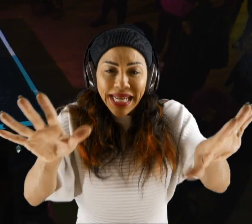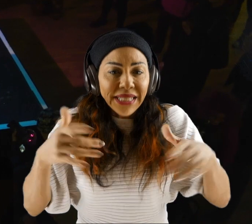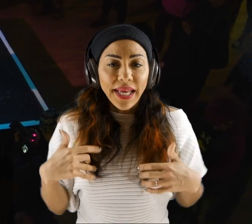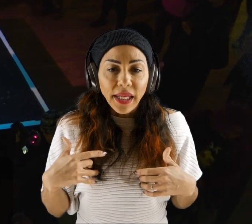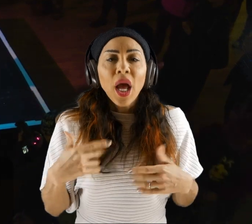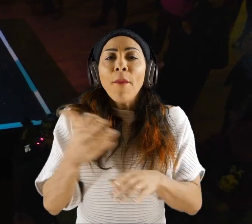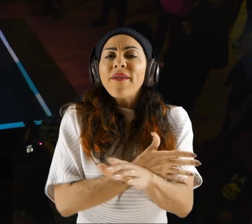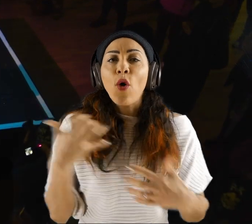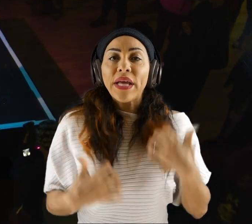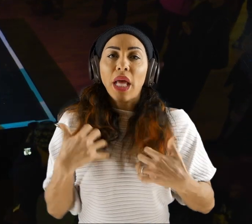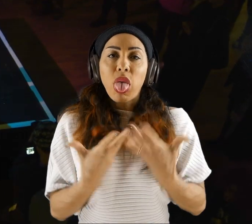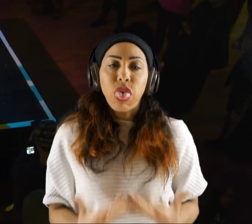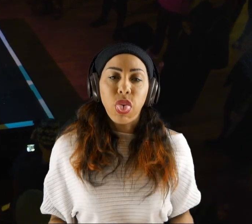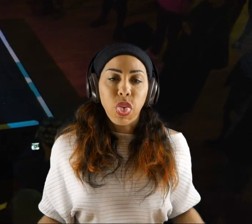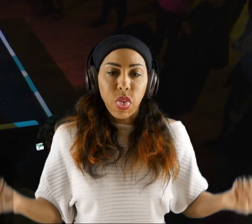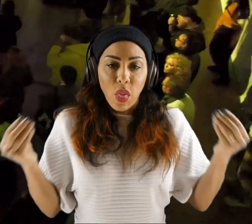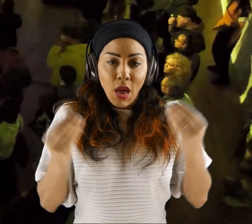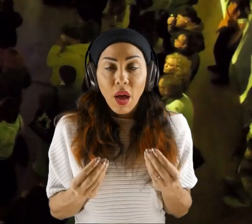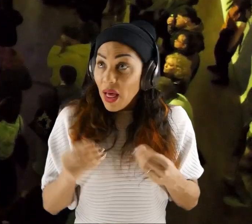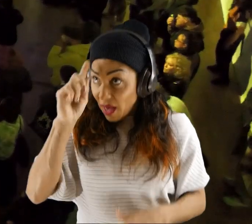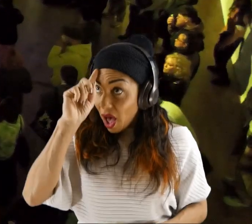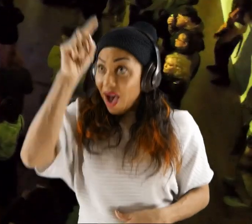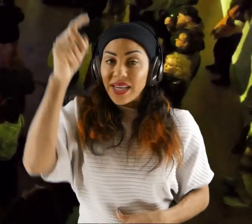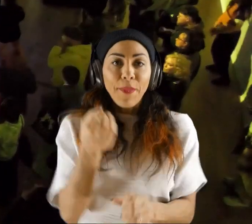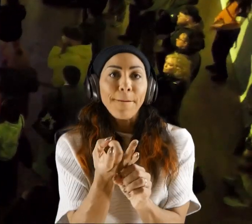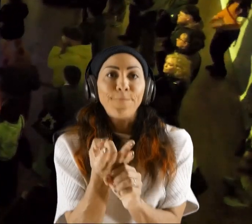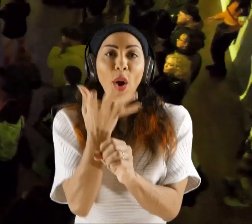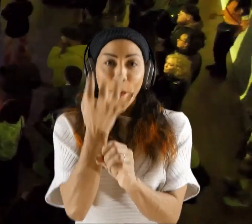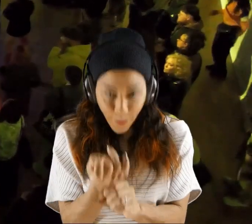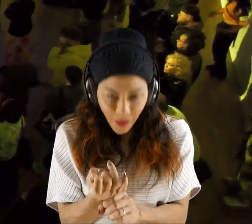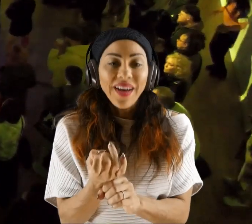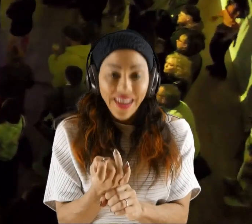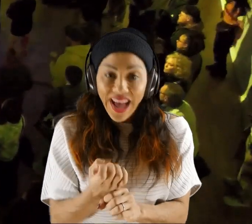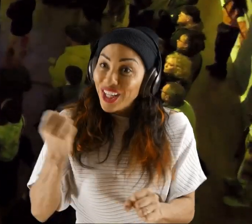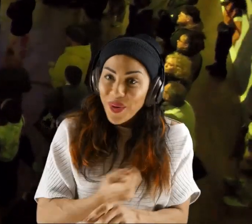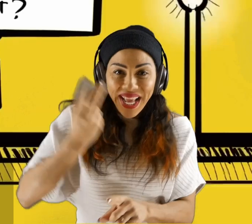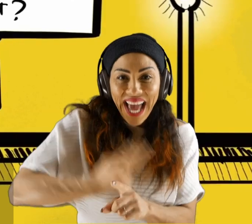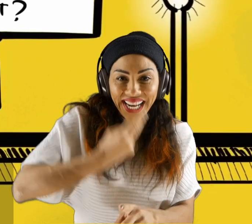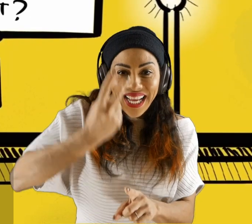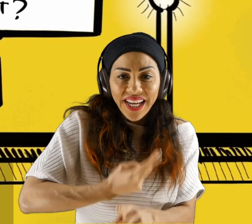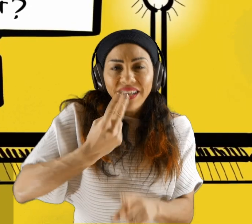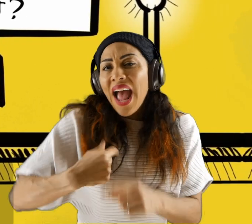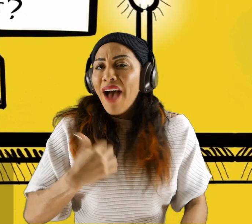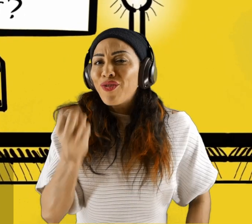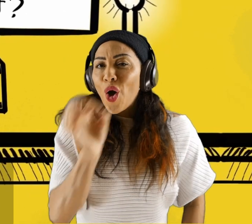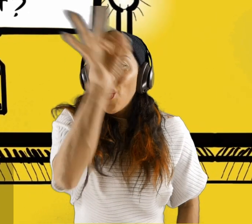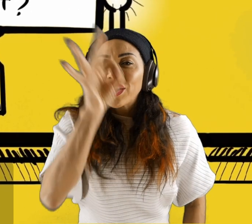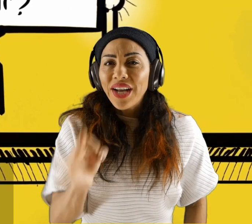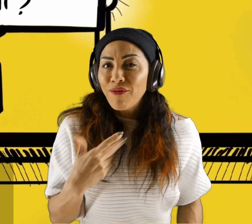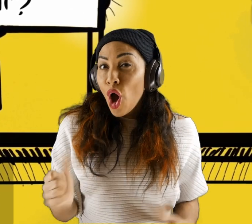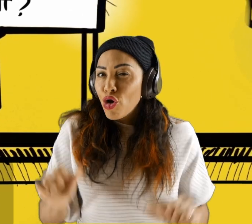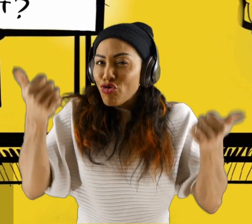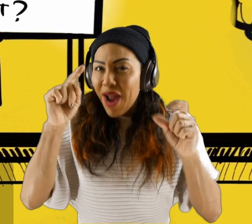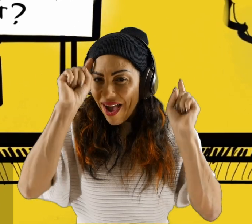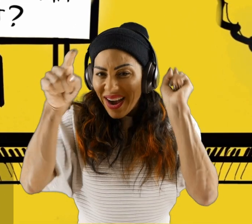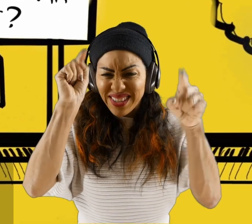excitement dwindles. Just out an idea you ain't tried before, it might just pop like Pringles. Do it over and over and pull it. I've got a question, I had a great idea